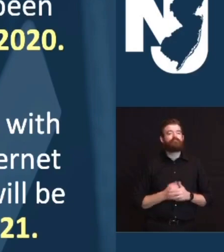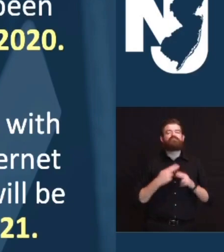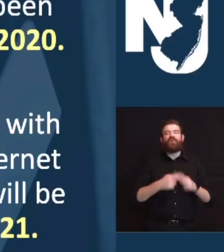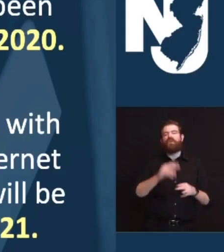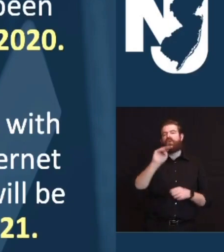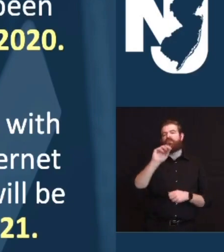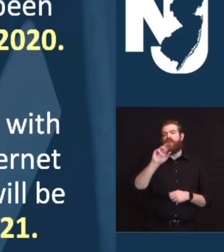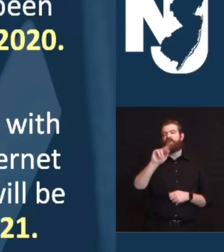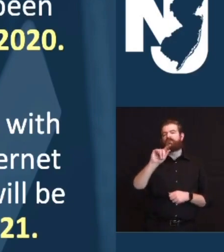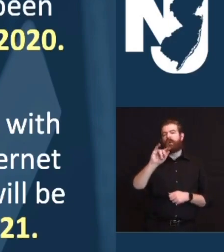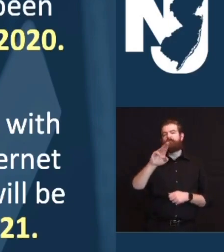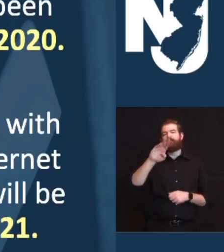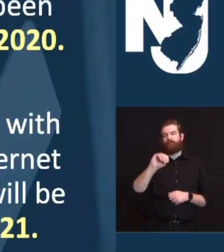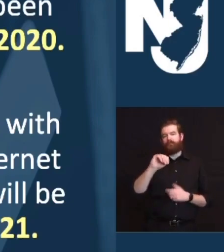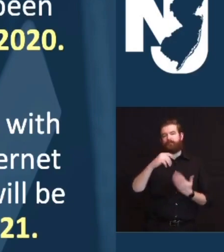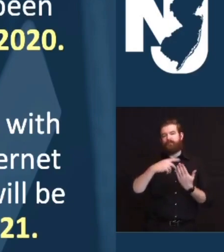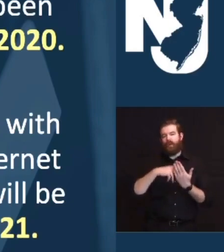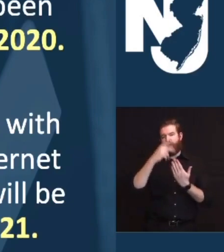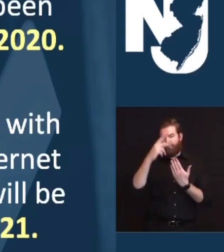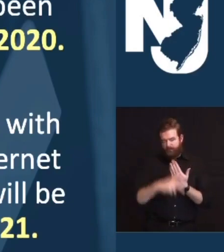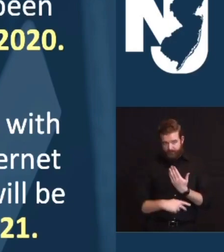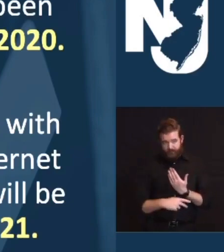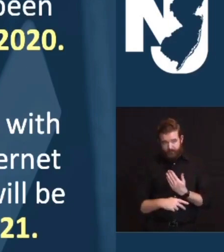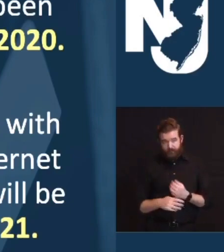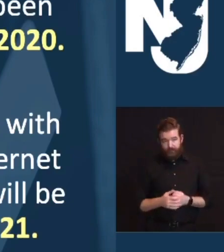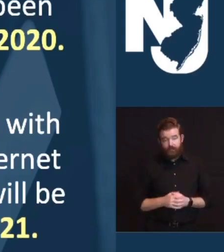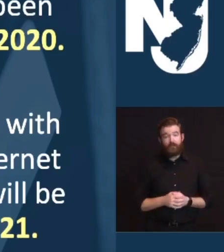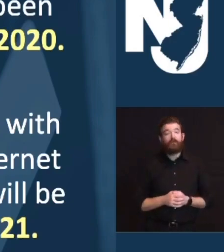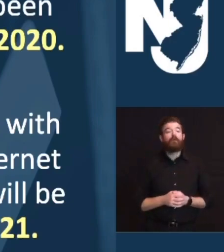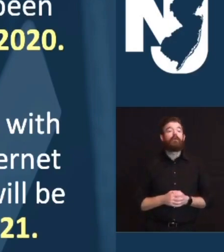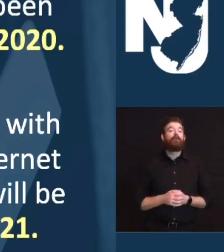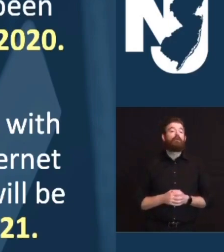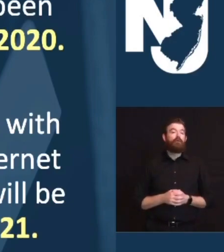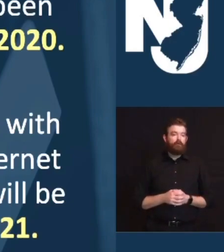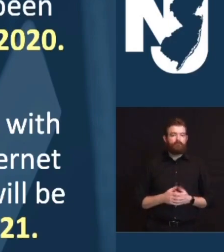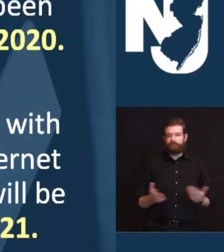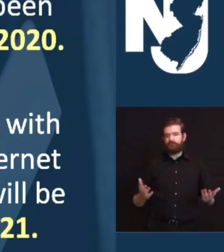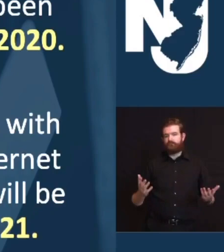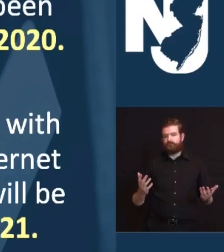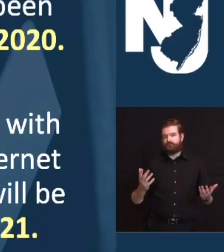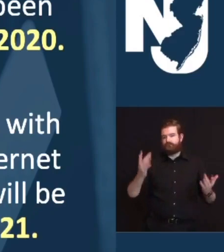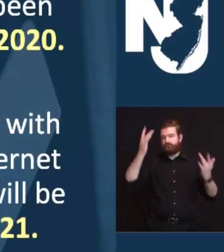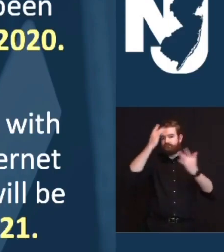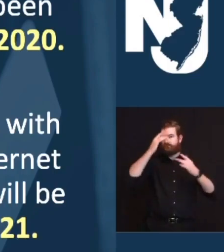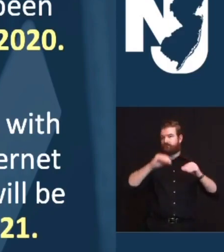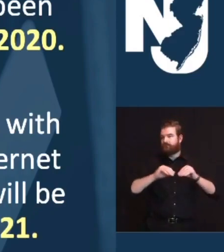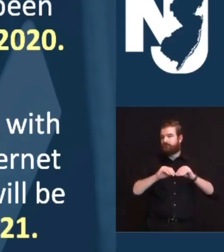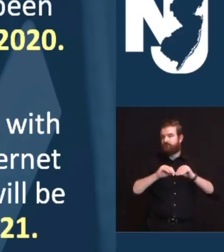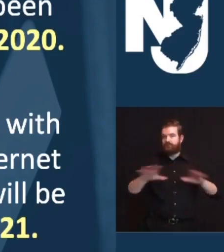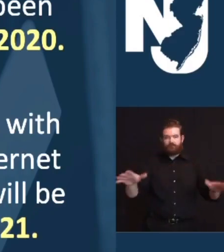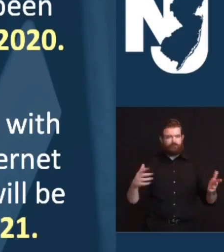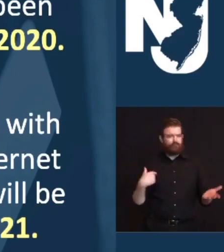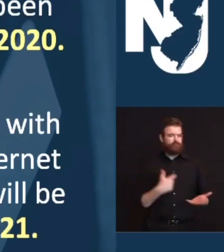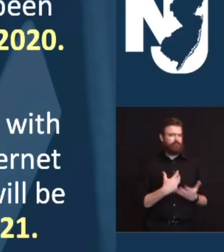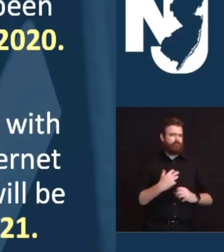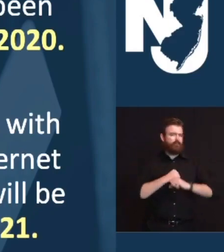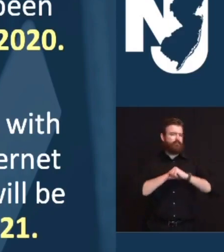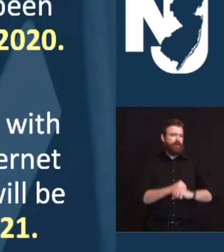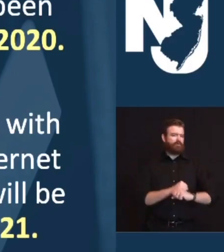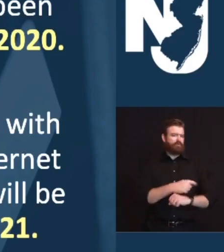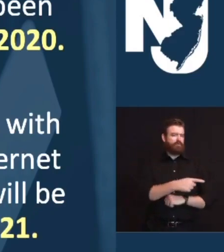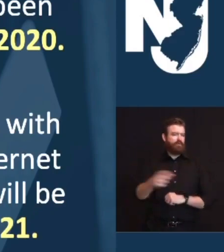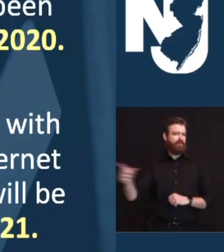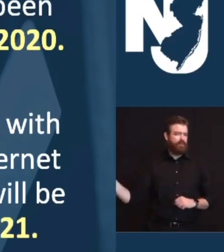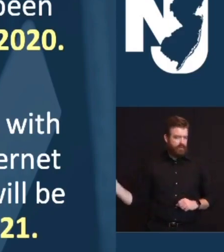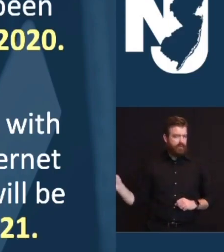its economic fallout continues, we will continue to have your back. And as the winter months get closer and closer, no one should fear